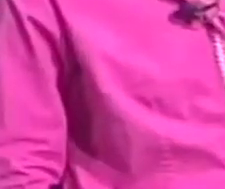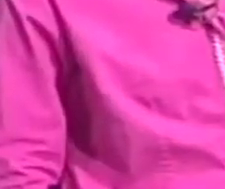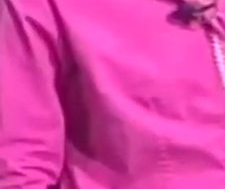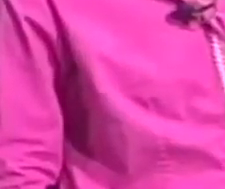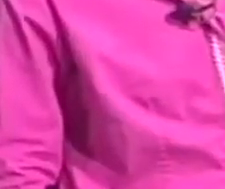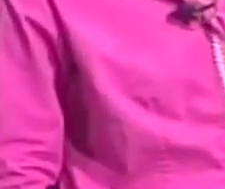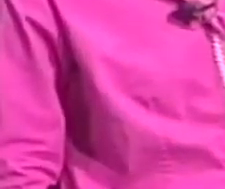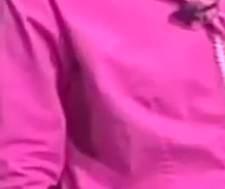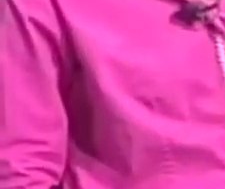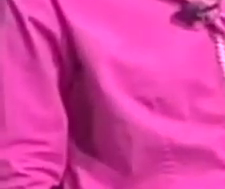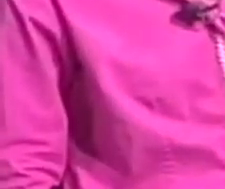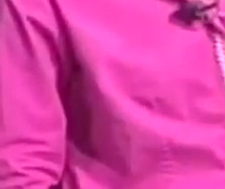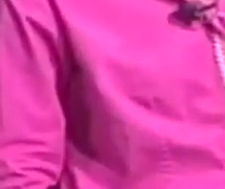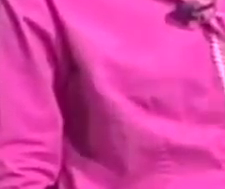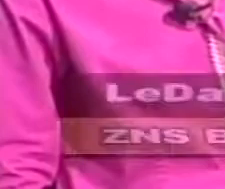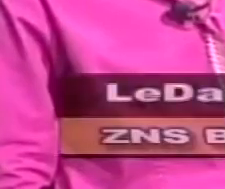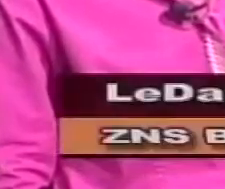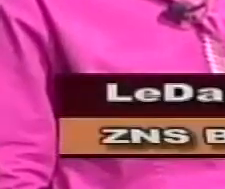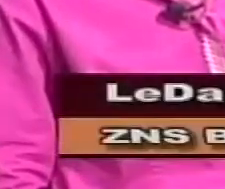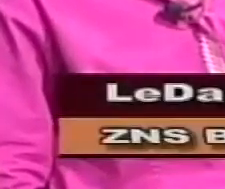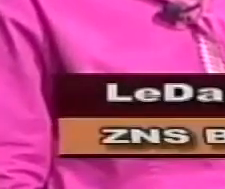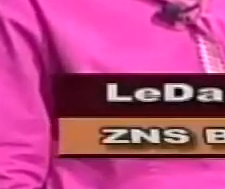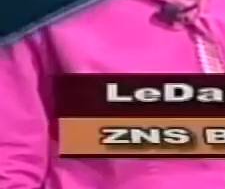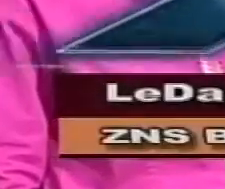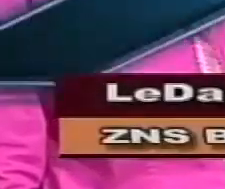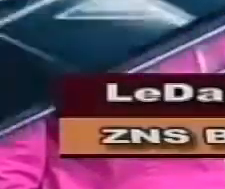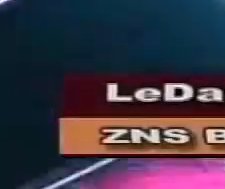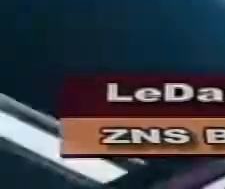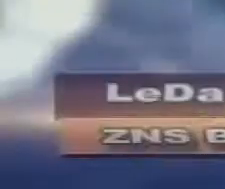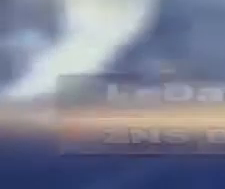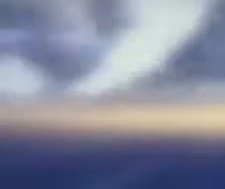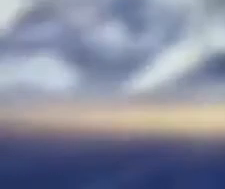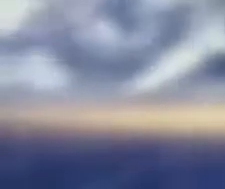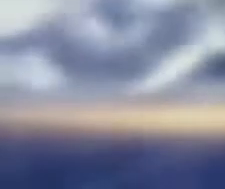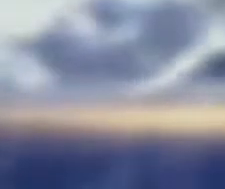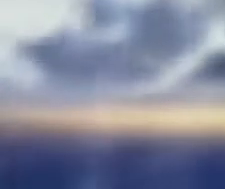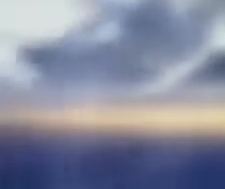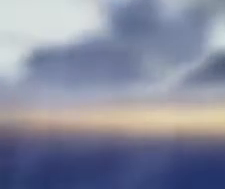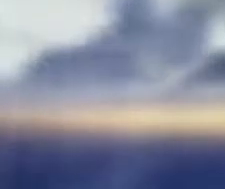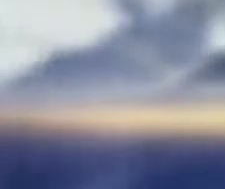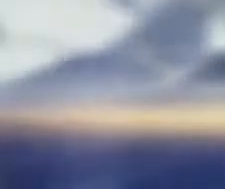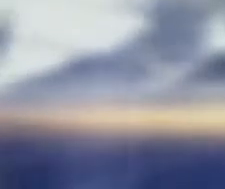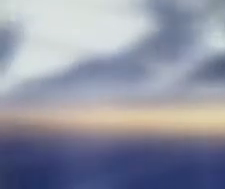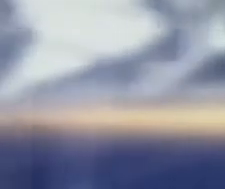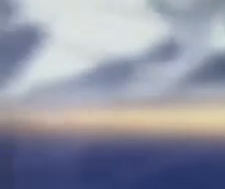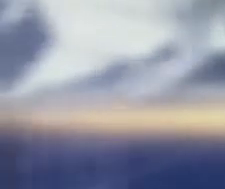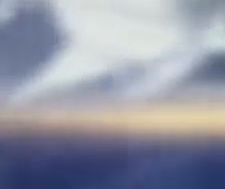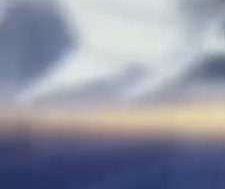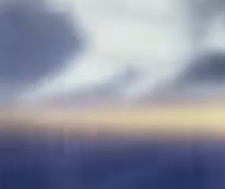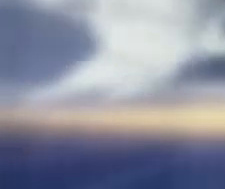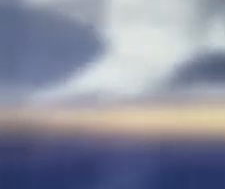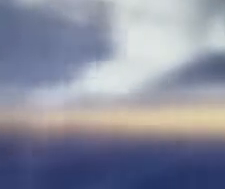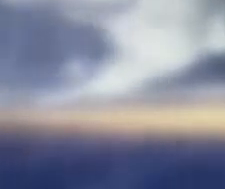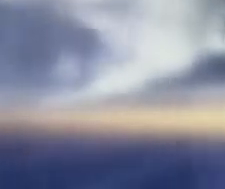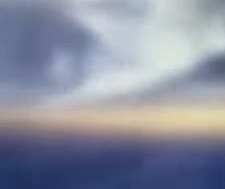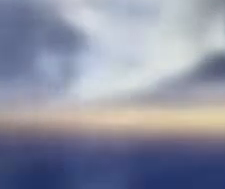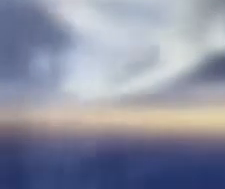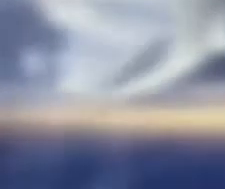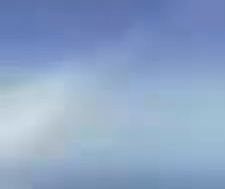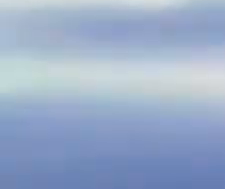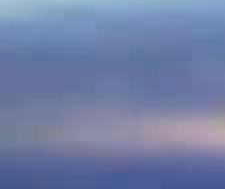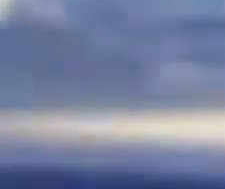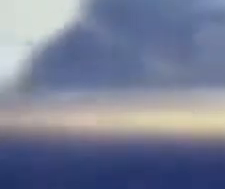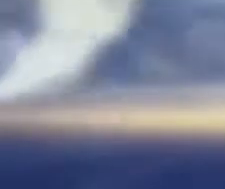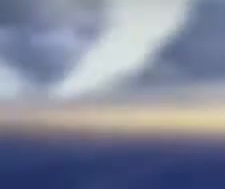Good evening, everyone. I'm LaDawn Davis, and here's what's making business news today. Business owners who suffered a loss due to the ongoing New Providence